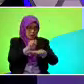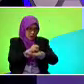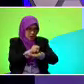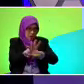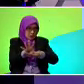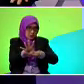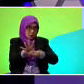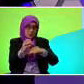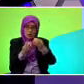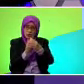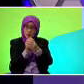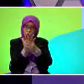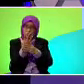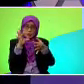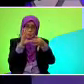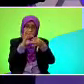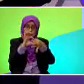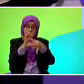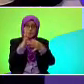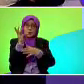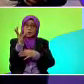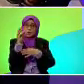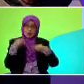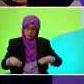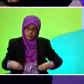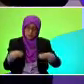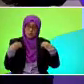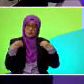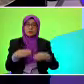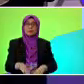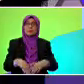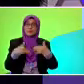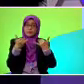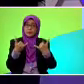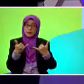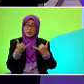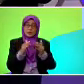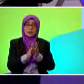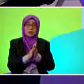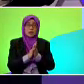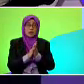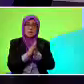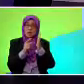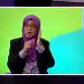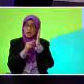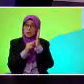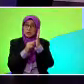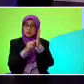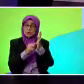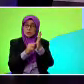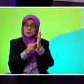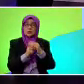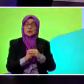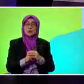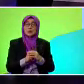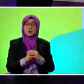growth of microorganisms. Okay, Irfan, can you please show the mushroom inside the vacuum sealed pack? All right, so it is